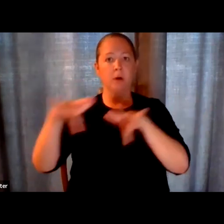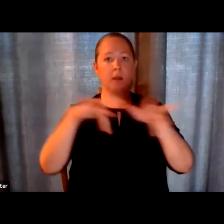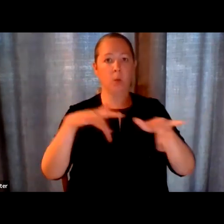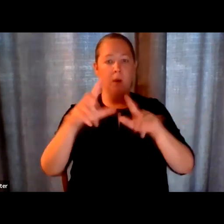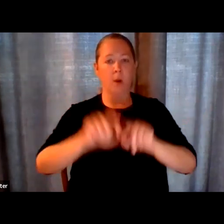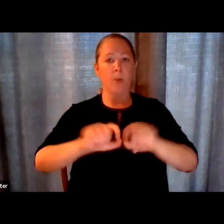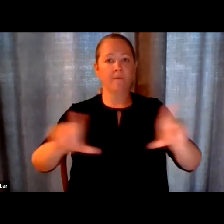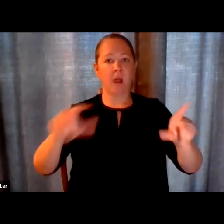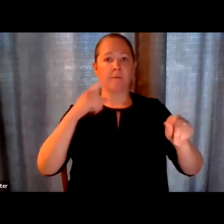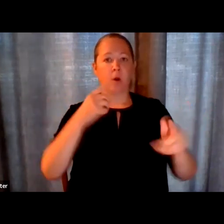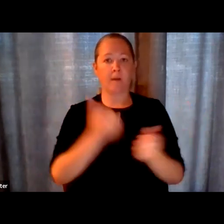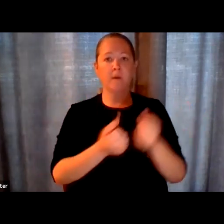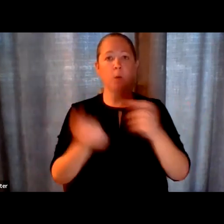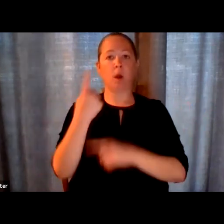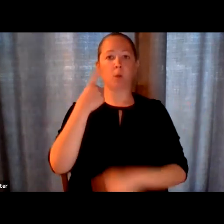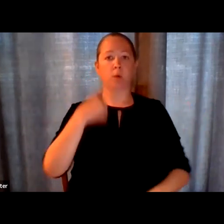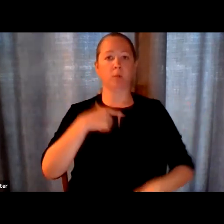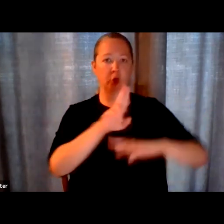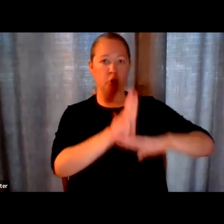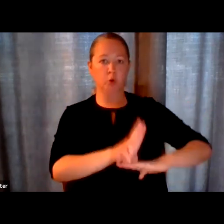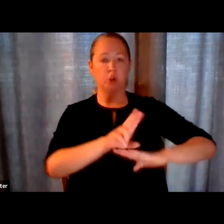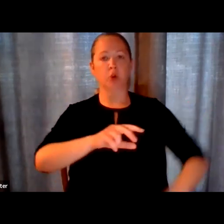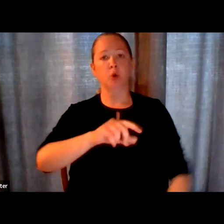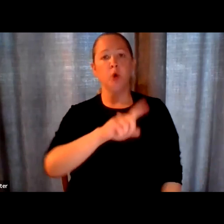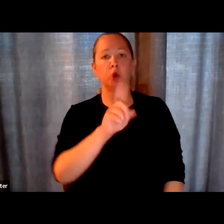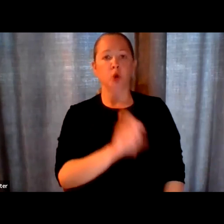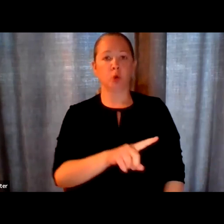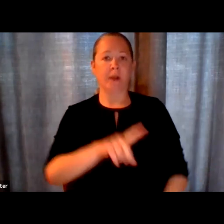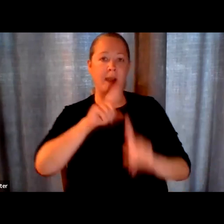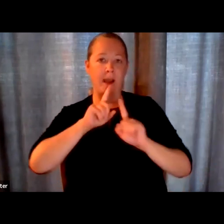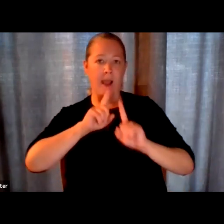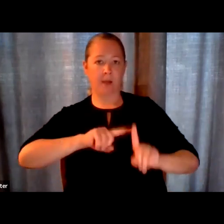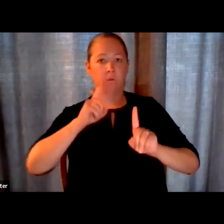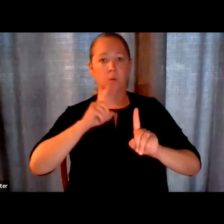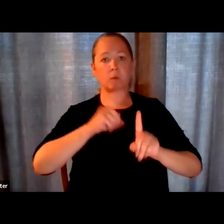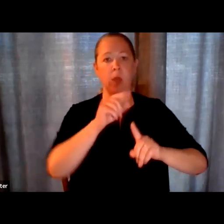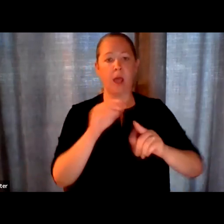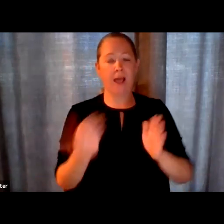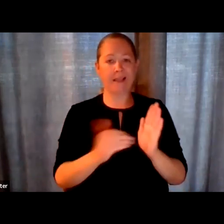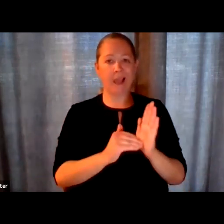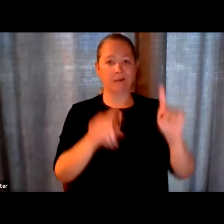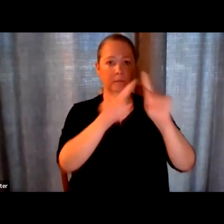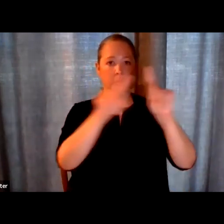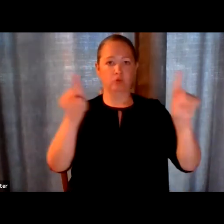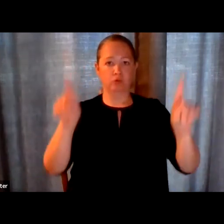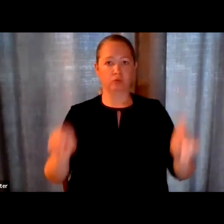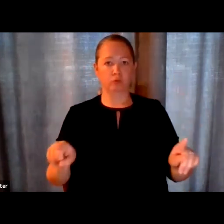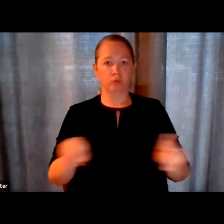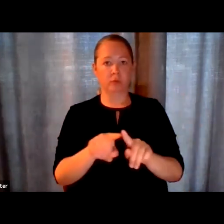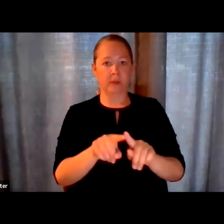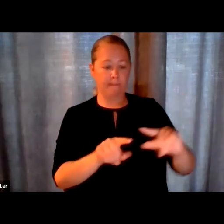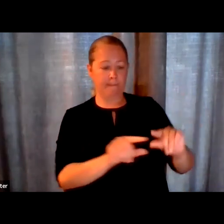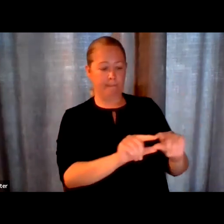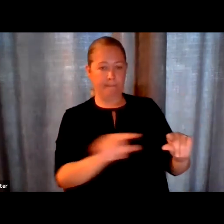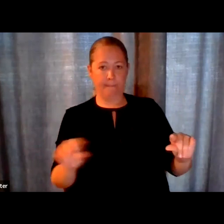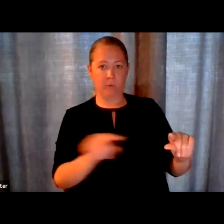We're going to use the Q&A function for any questions. So again, along the bottom of your screen, click on Q&A or